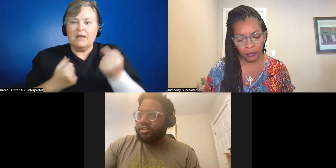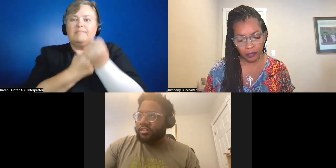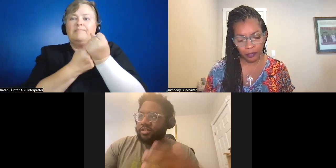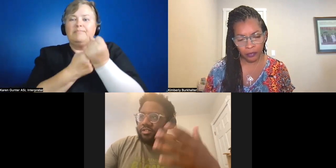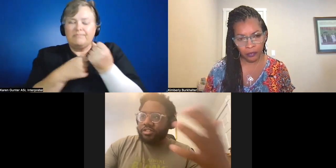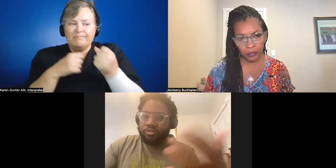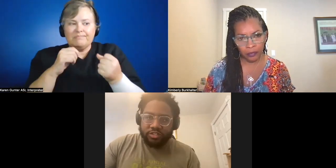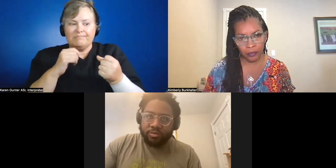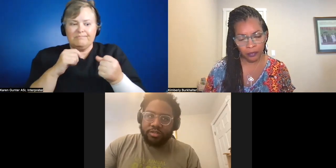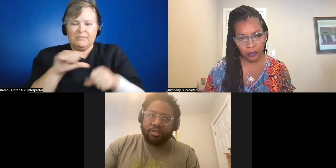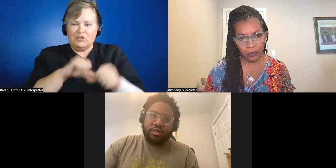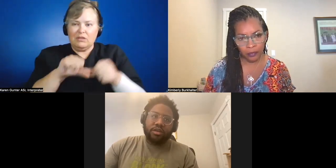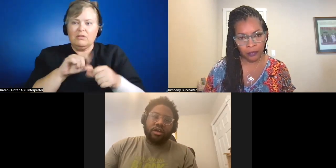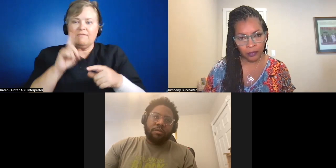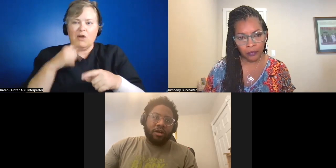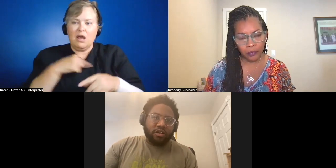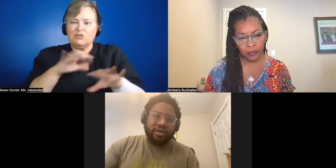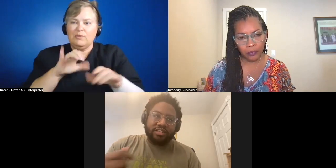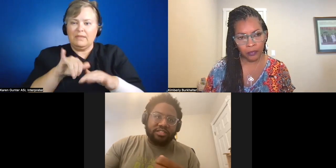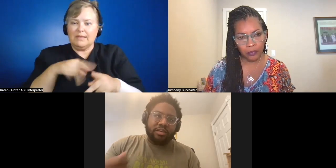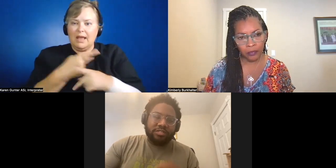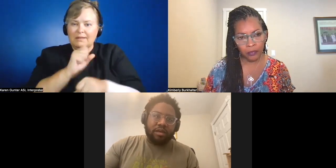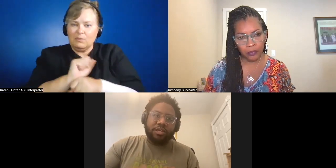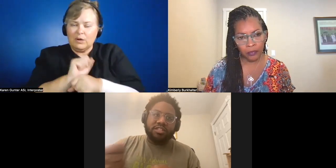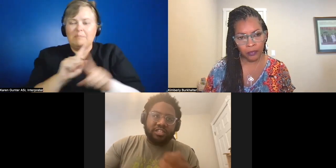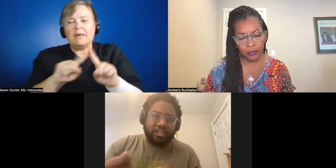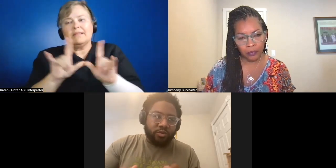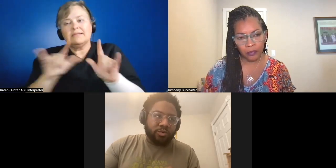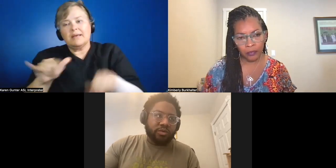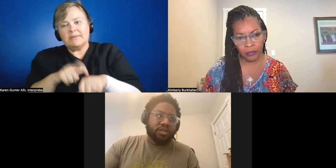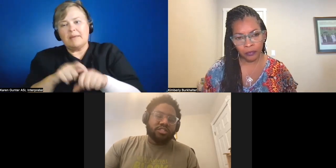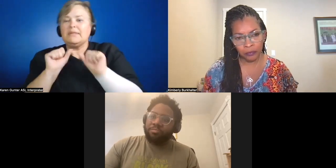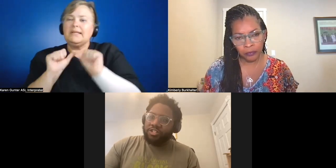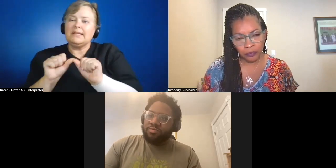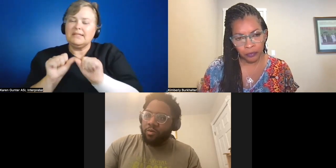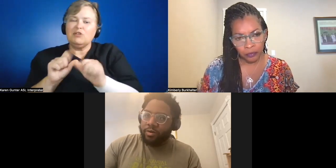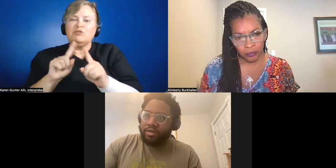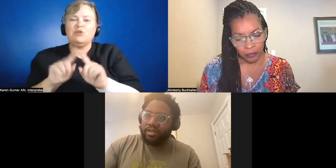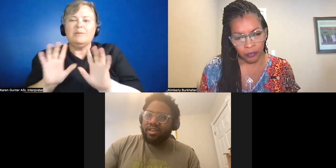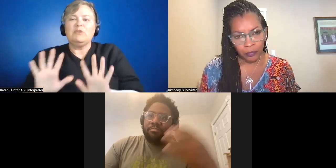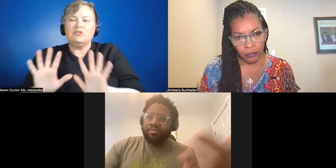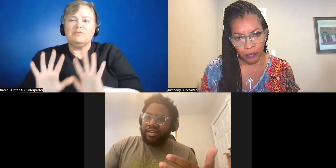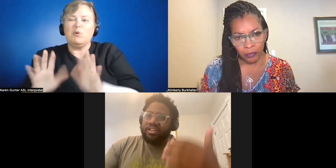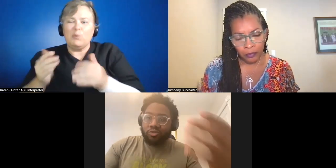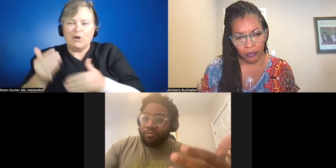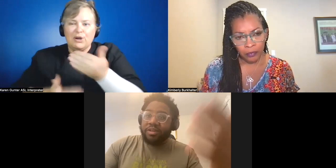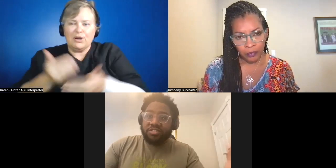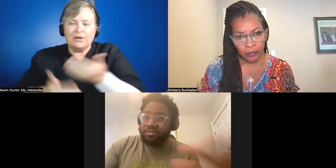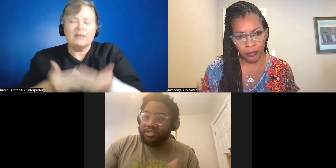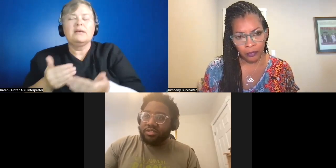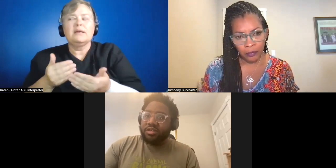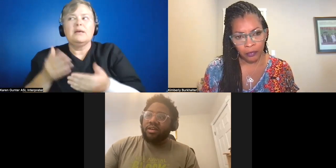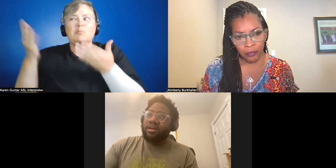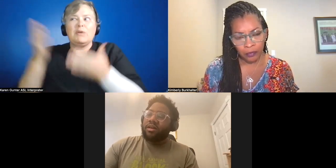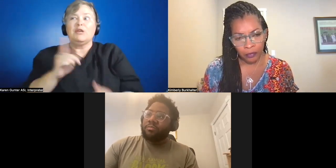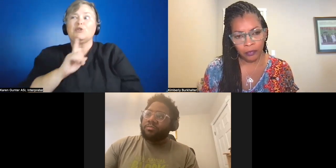possibility to do this work, but also at the same time, continue to push forward and bringing truthful